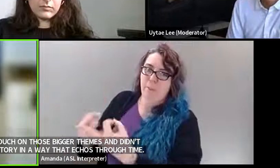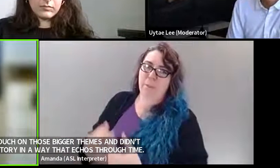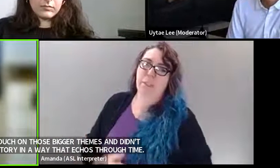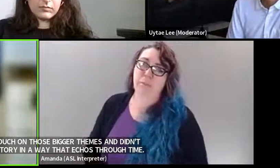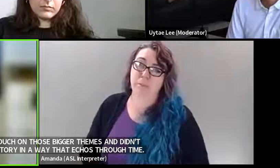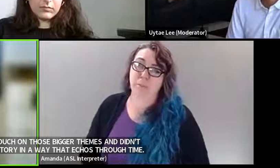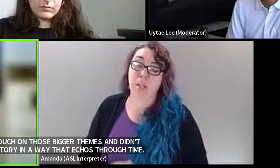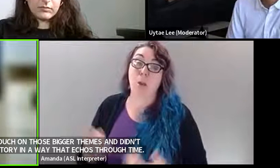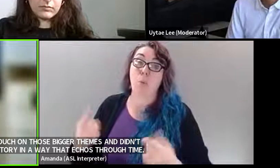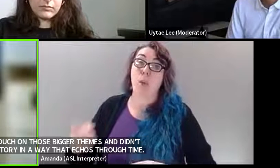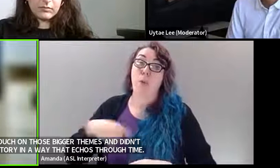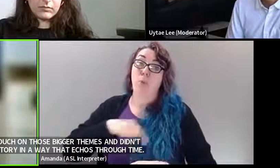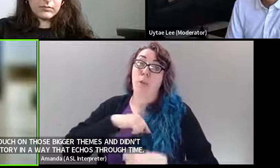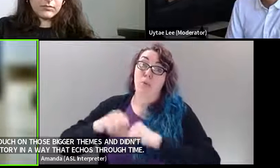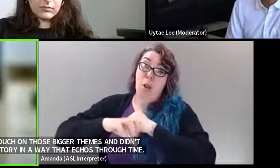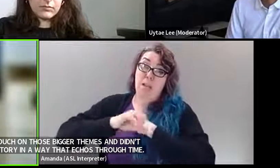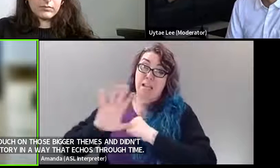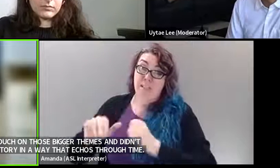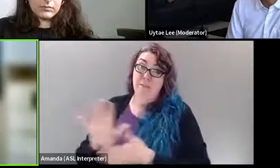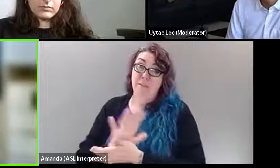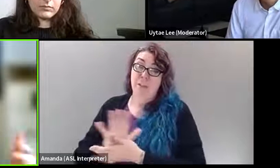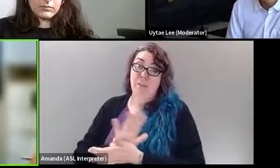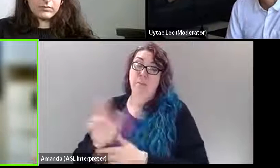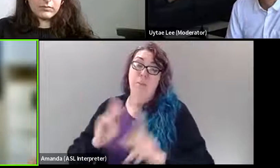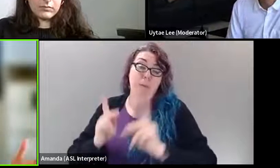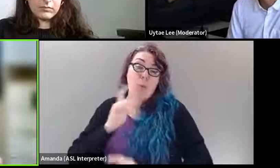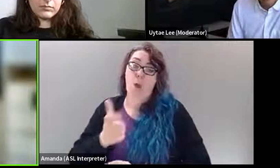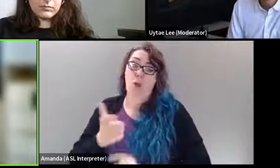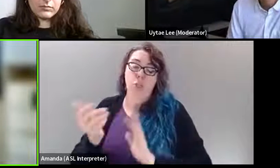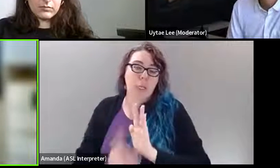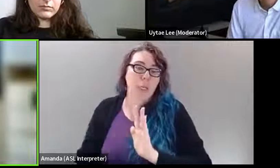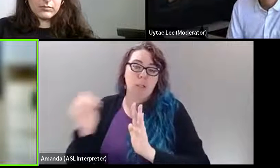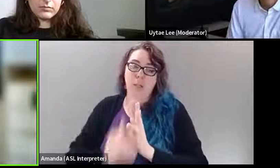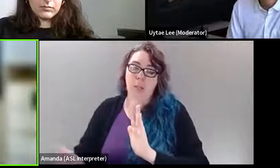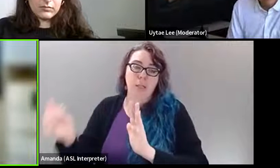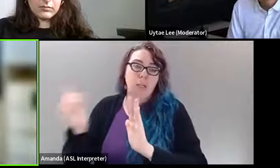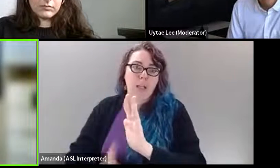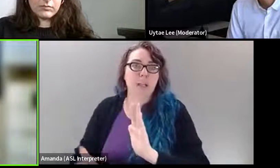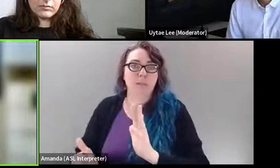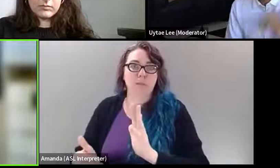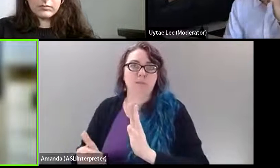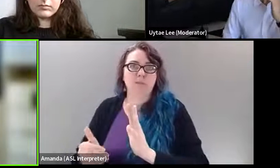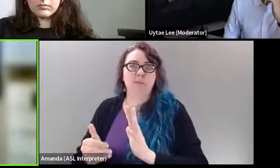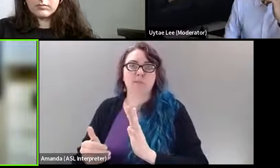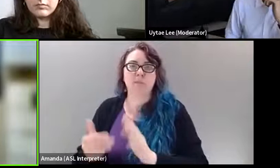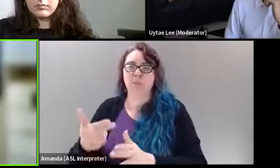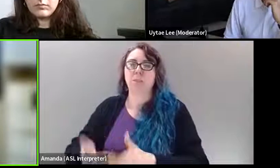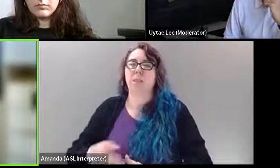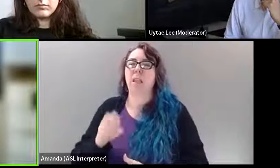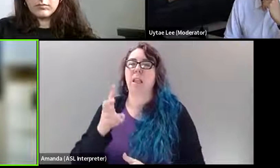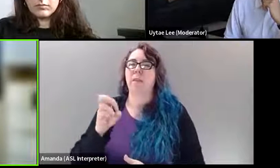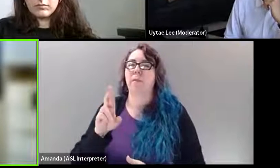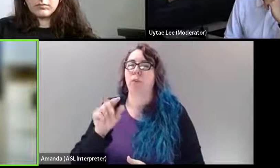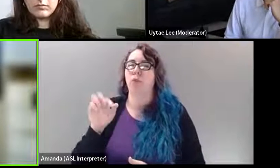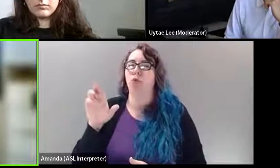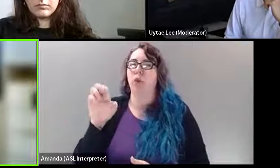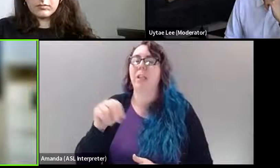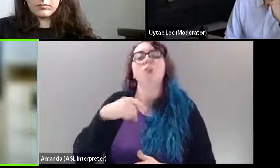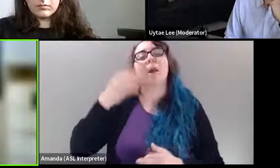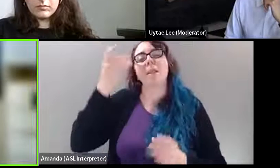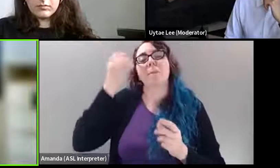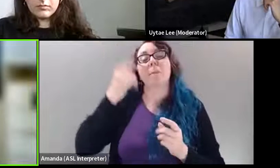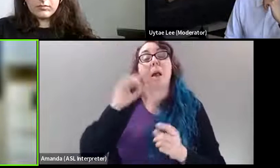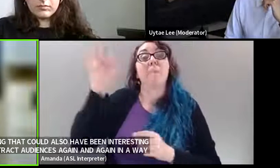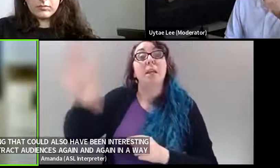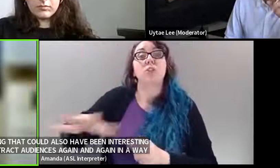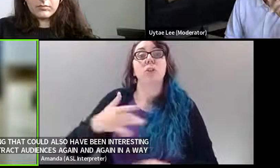when we broadcast it on the network. So I think that we need to understand when a project is being pitched, why is it interesting now? Why are people going to be excited about